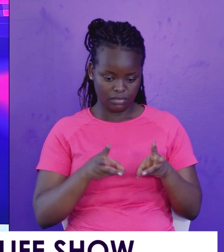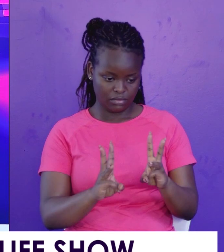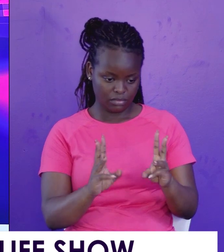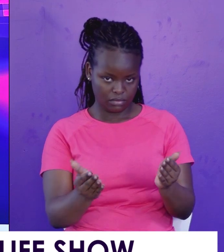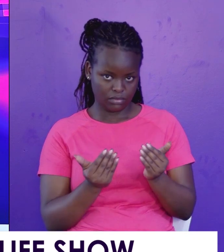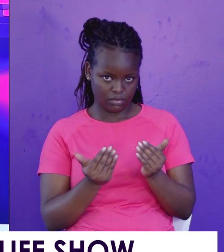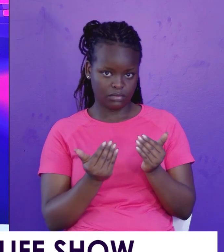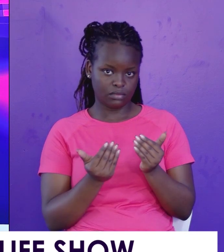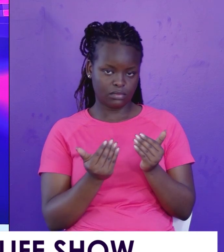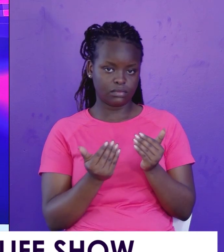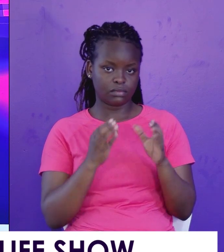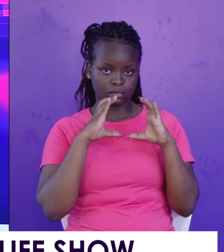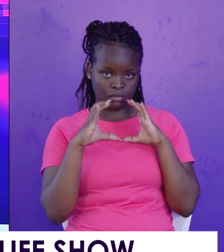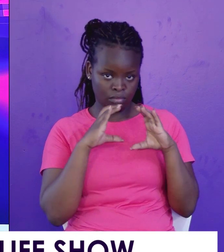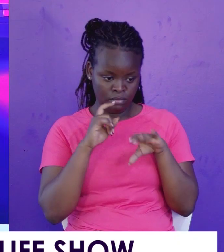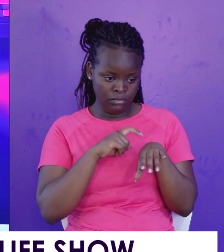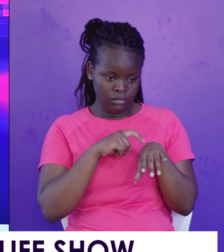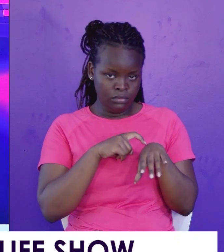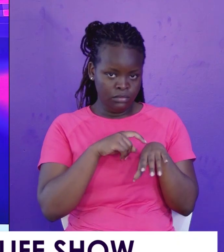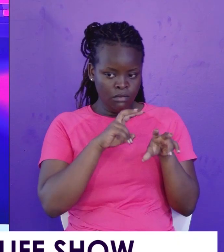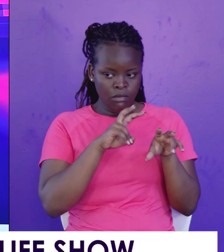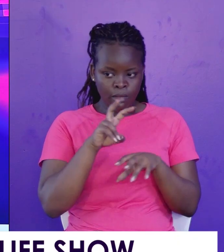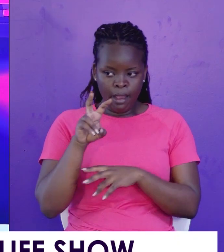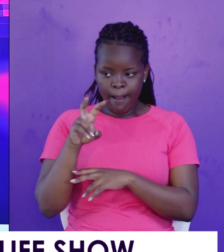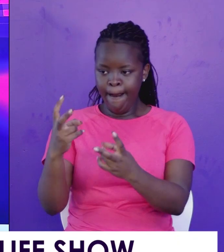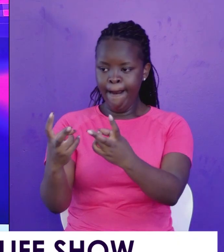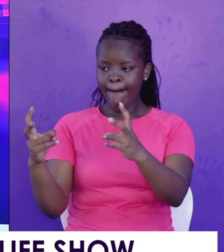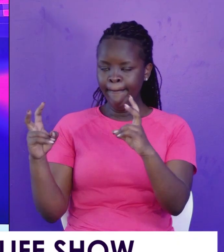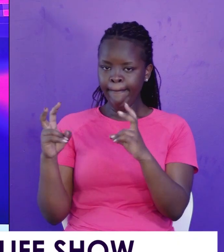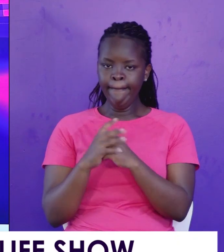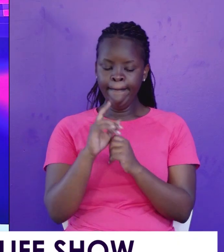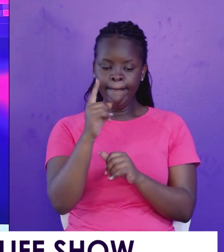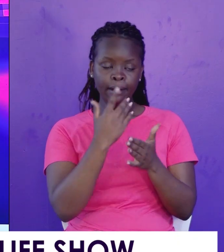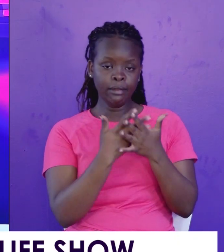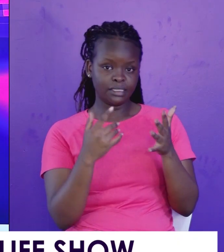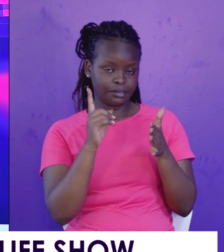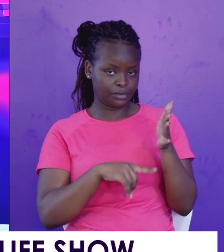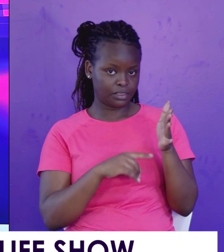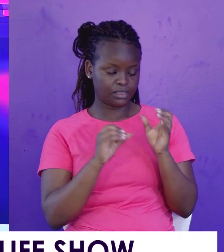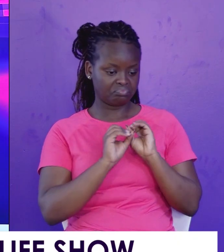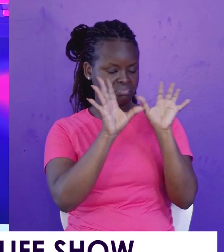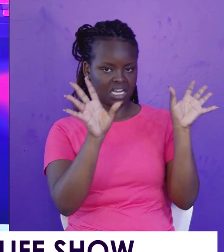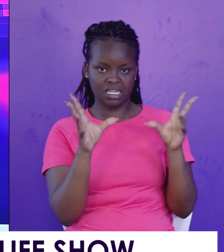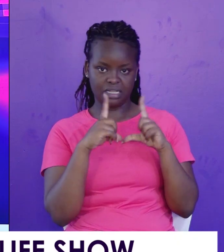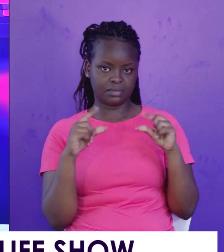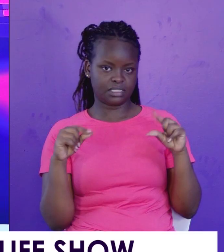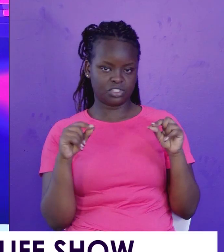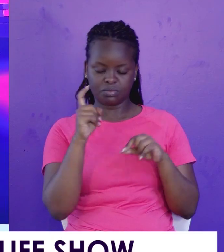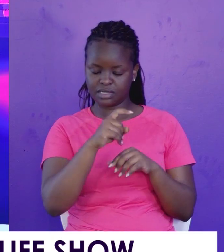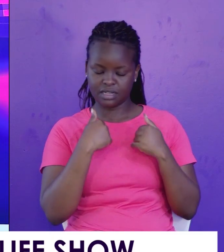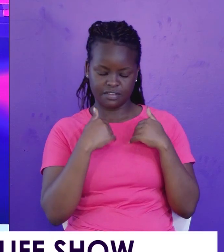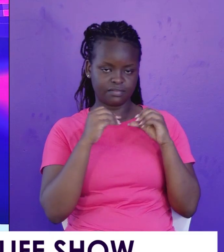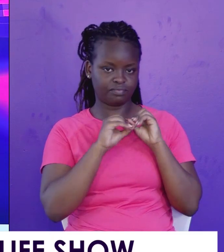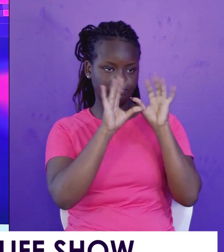communicate Yeah. for when you're looking at your audience. Yeah. The first thing is a clear message. You have to have a clear